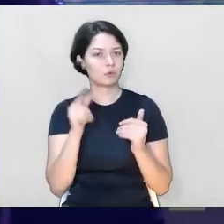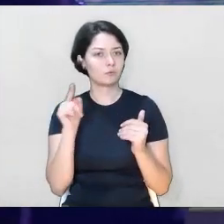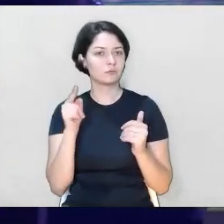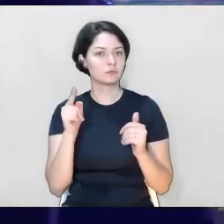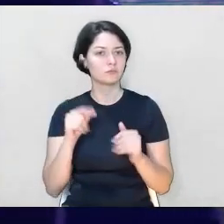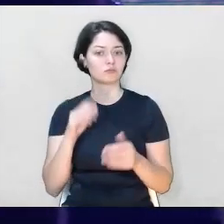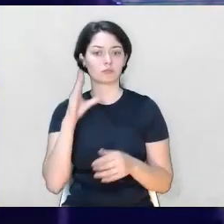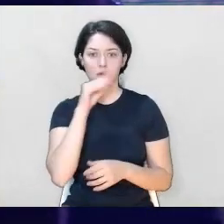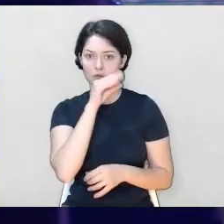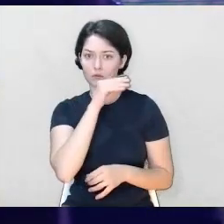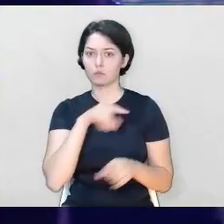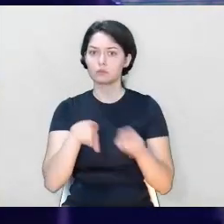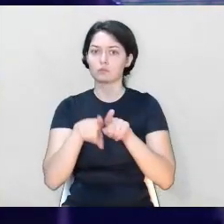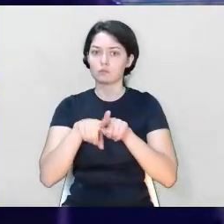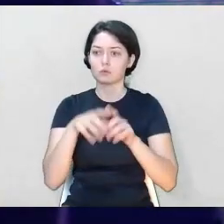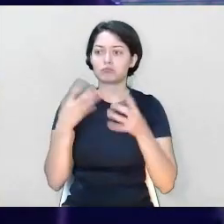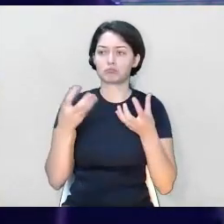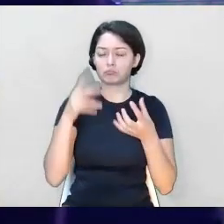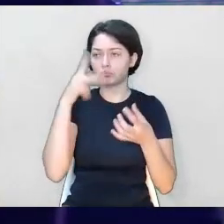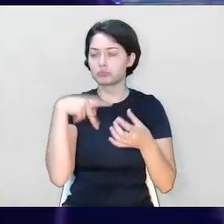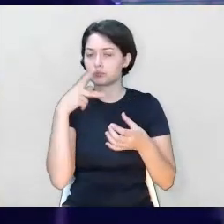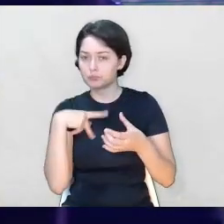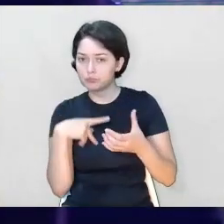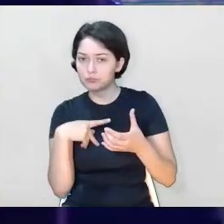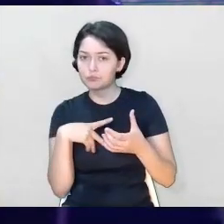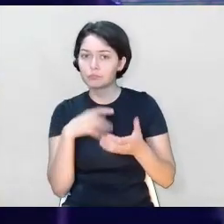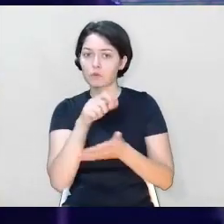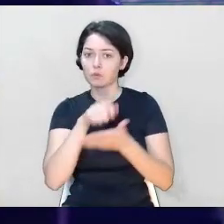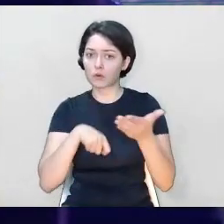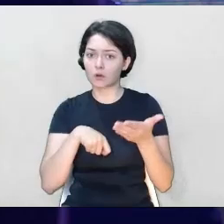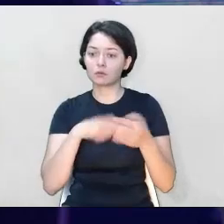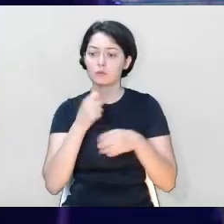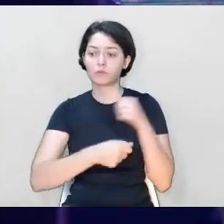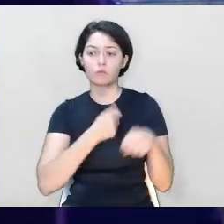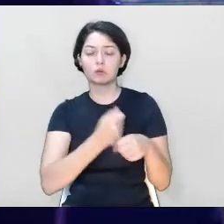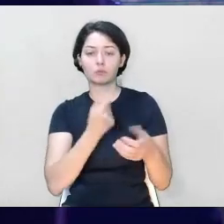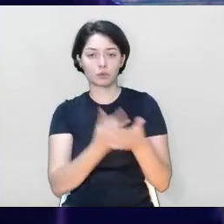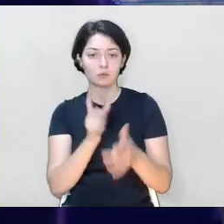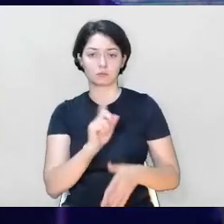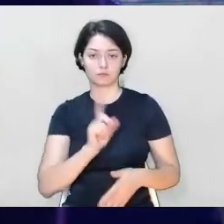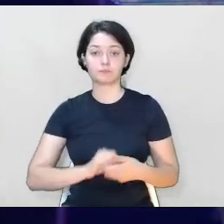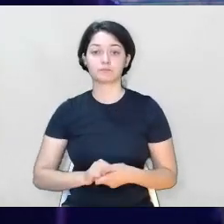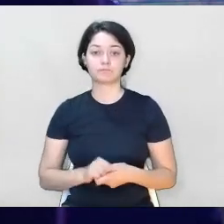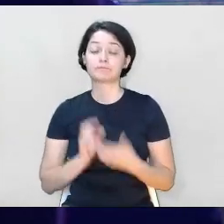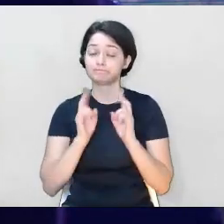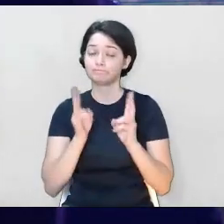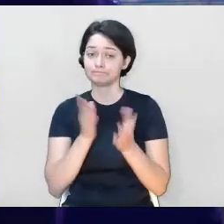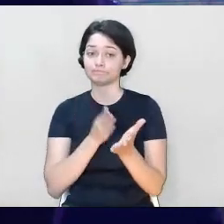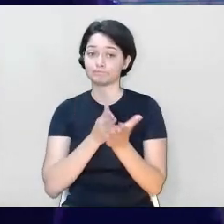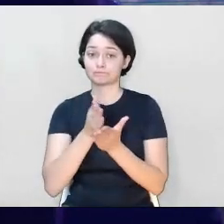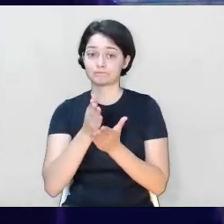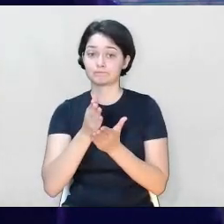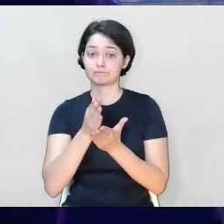adult. He focuses on autonomy, and he wants a card, or he came in with a card without an annuity.